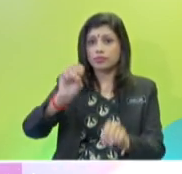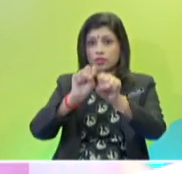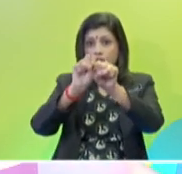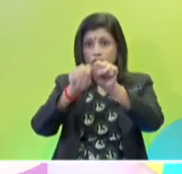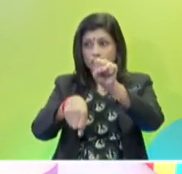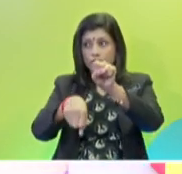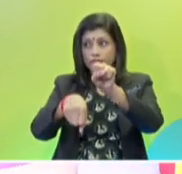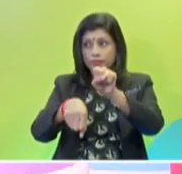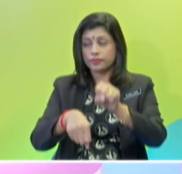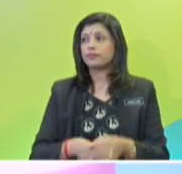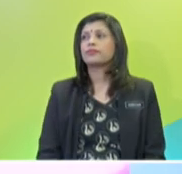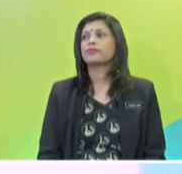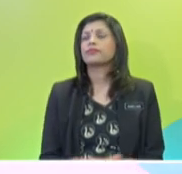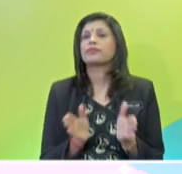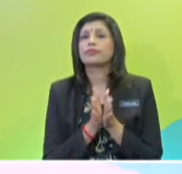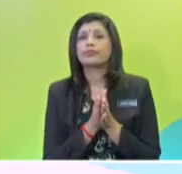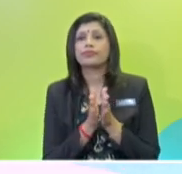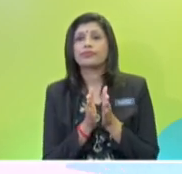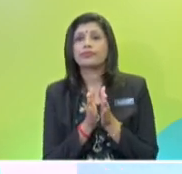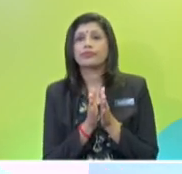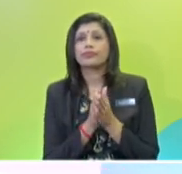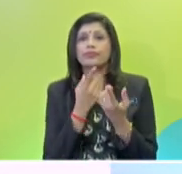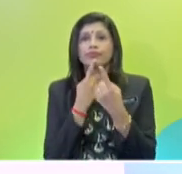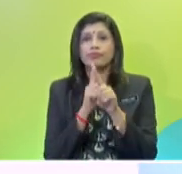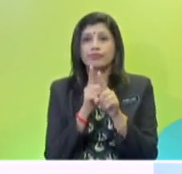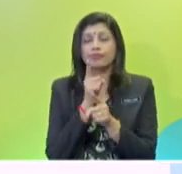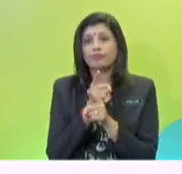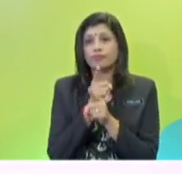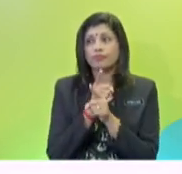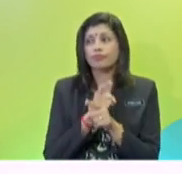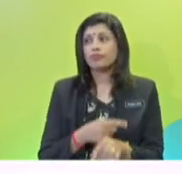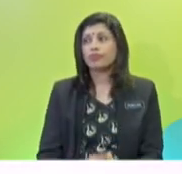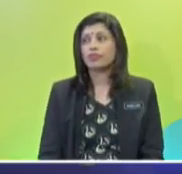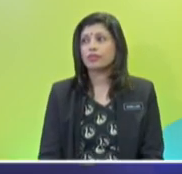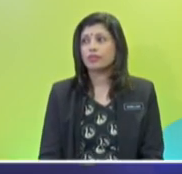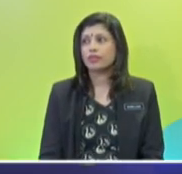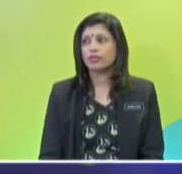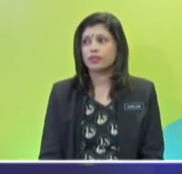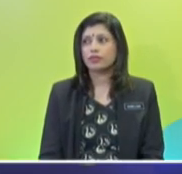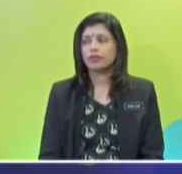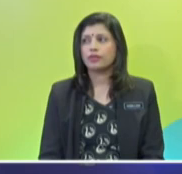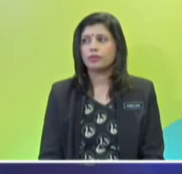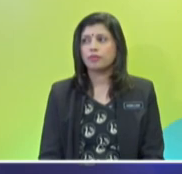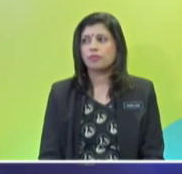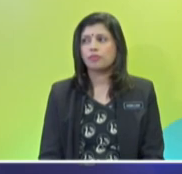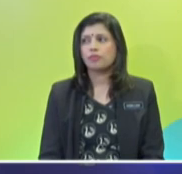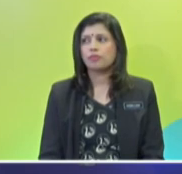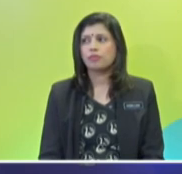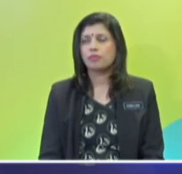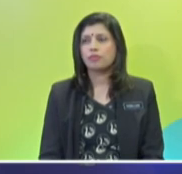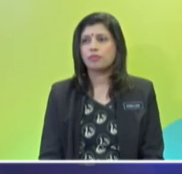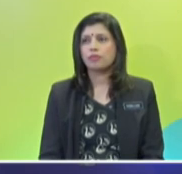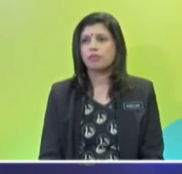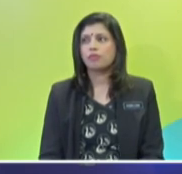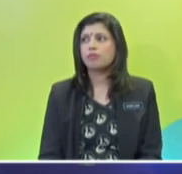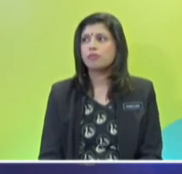correct? Yes! Okay, so... Nice! Good job, good job. Alright, Akif, which number do you want me to mark here? Number